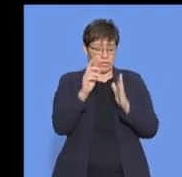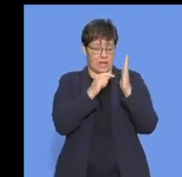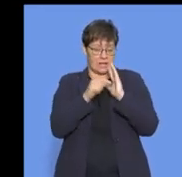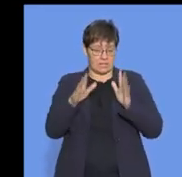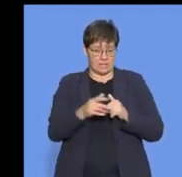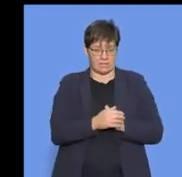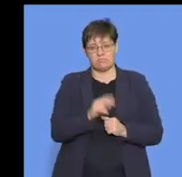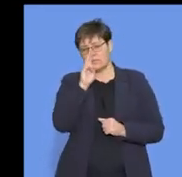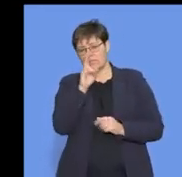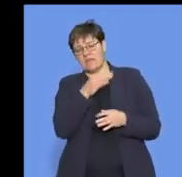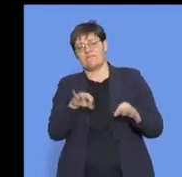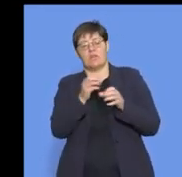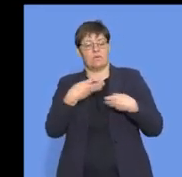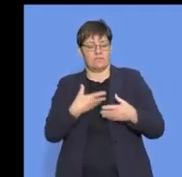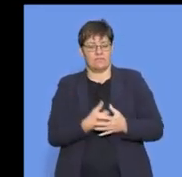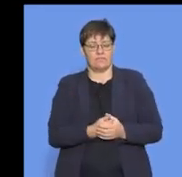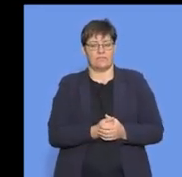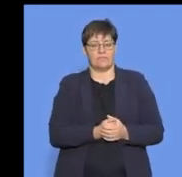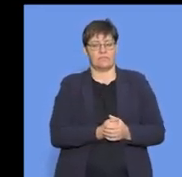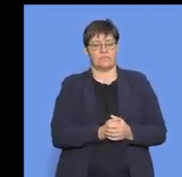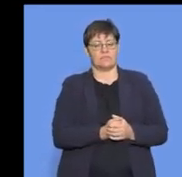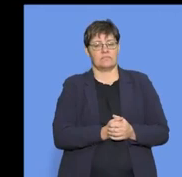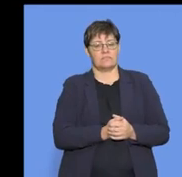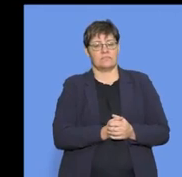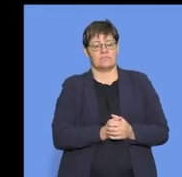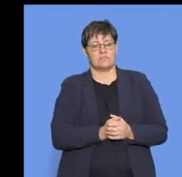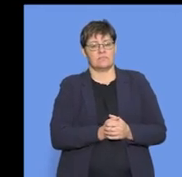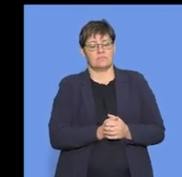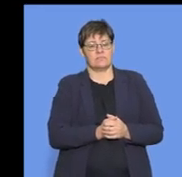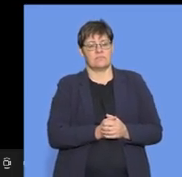Okay, we're going to put this into our calculator quickly, and let's see what value that gives us.